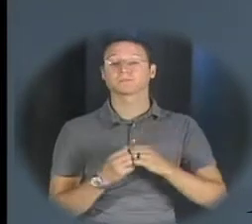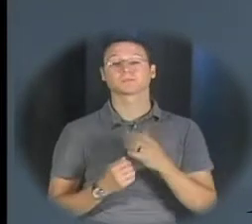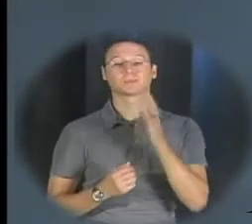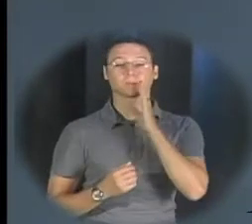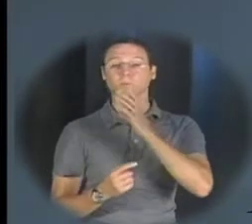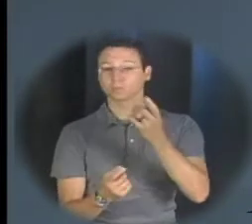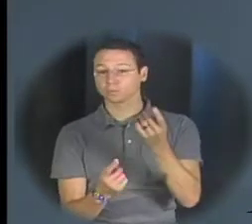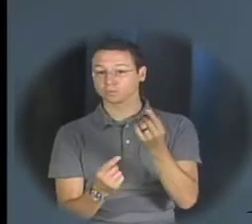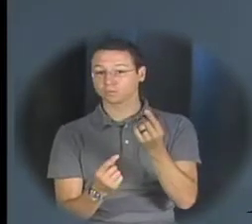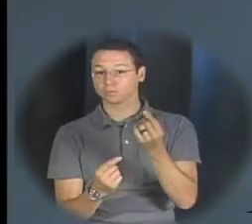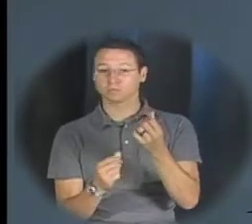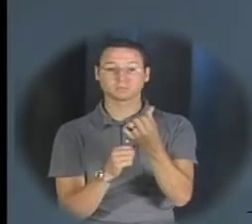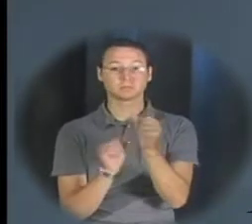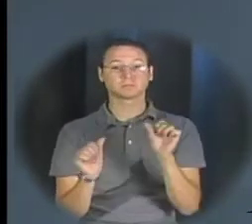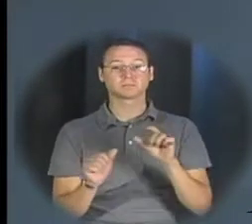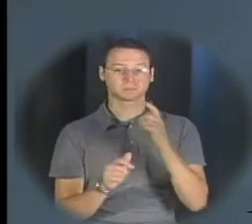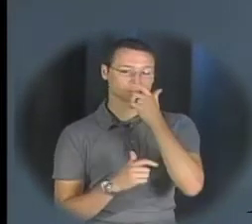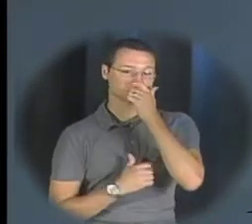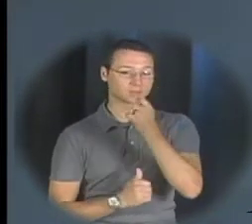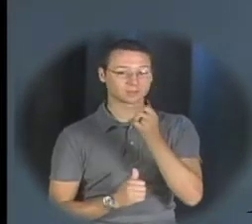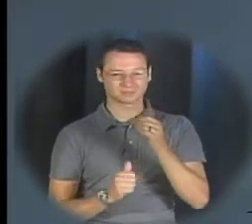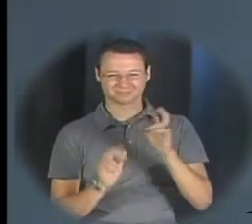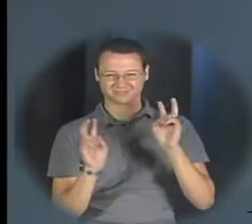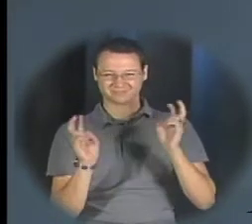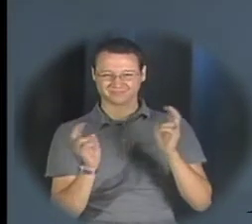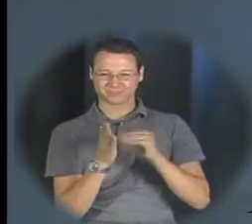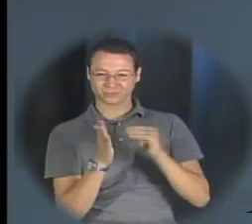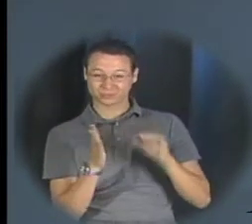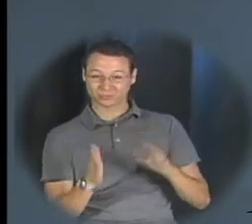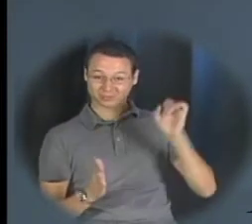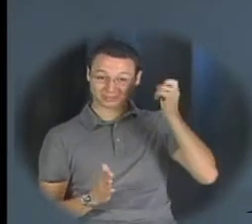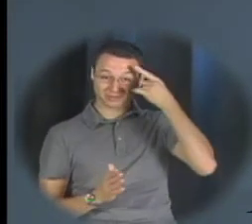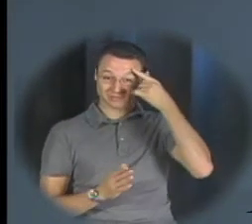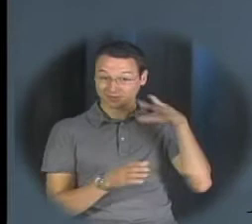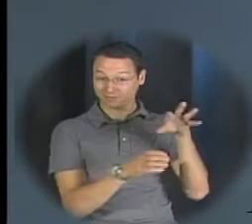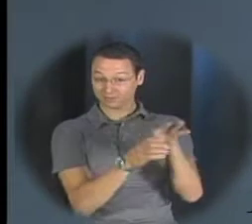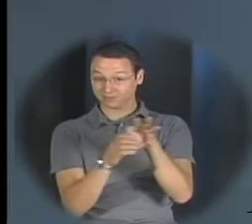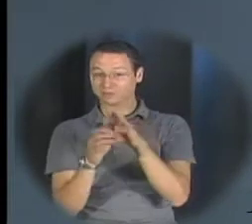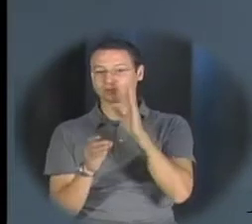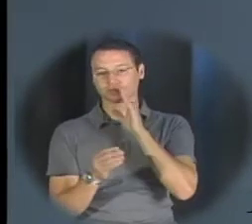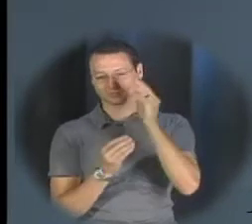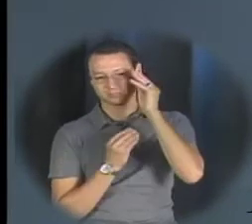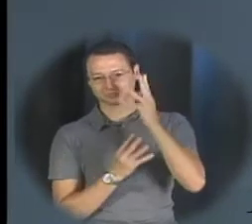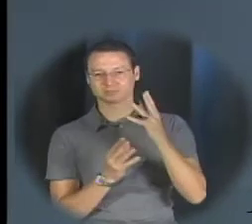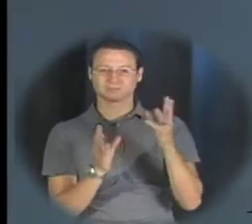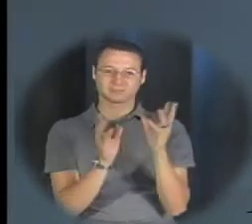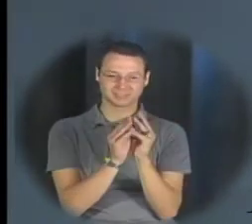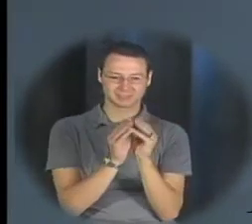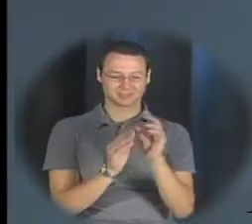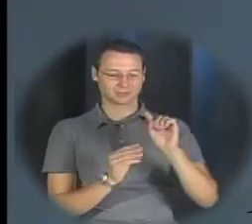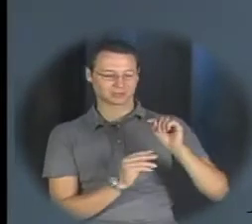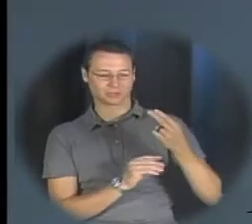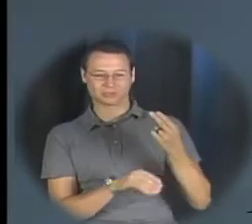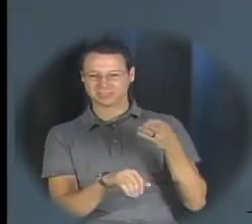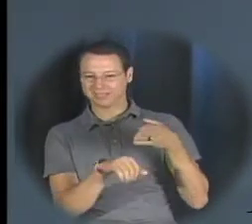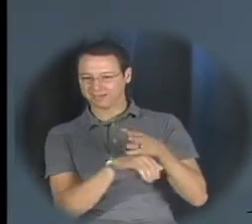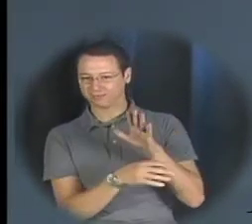an interest meeting for student government elections and appointments on Thursday, April 18th, after school in Mrs. Stillwell's